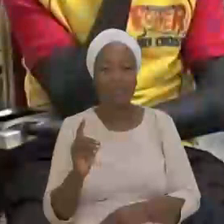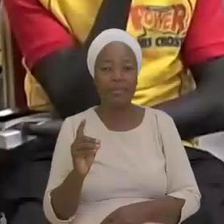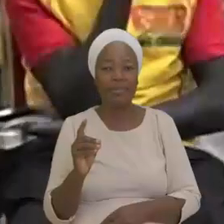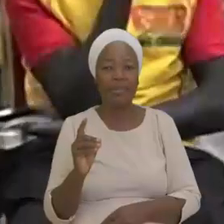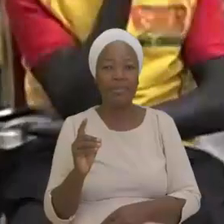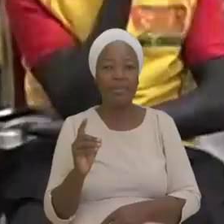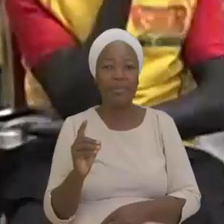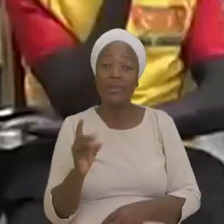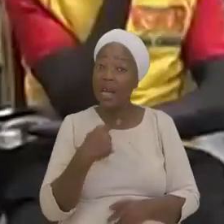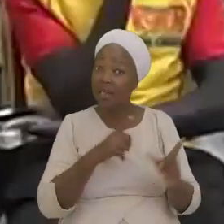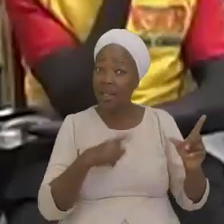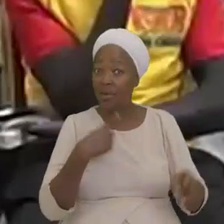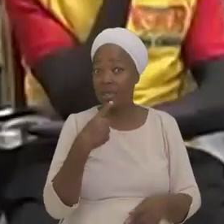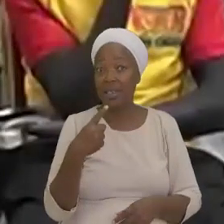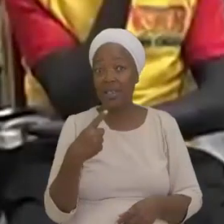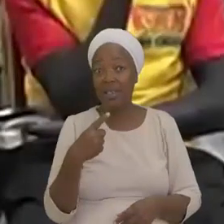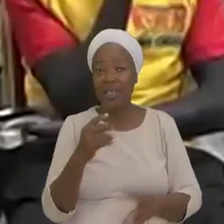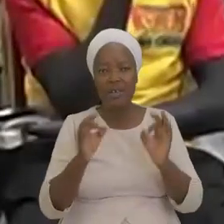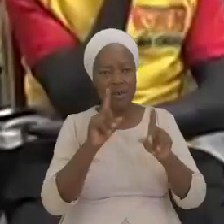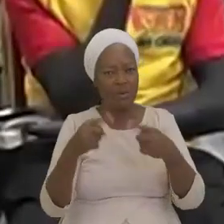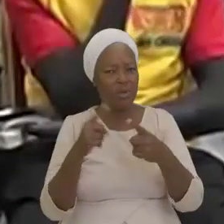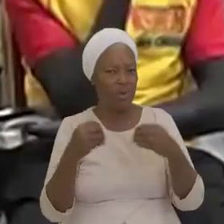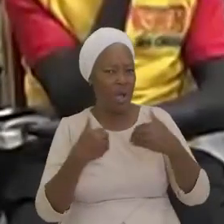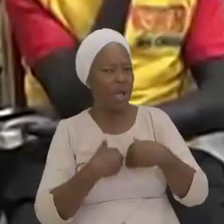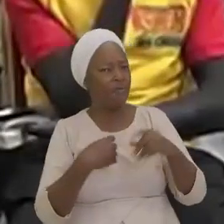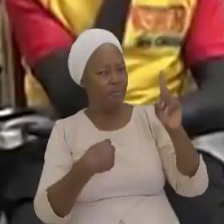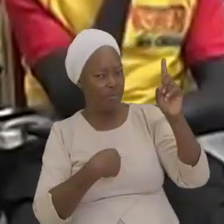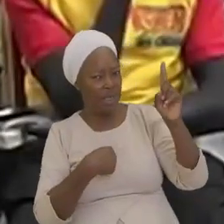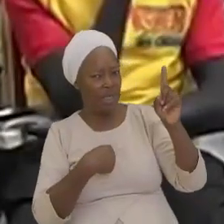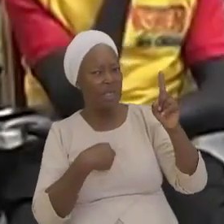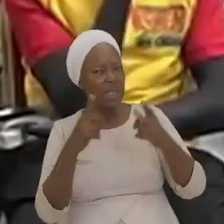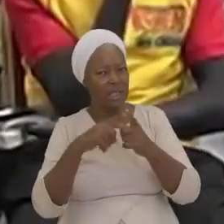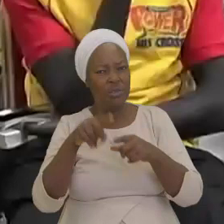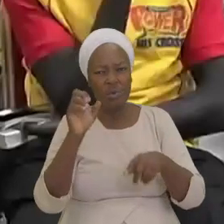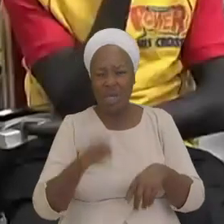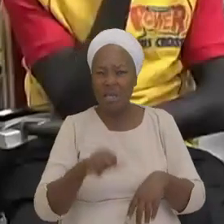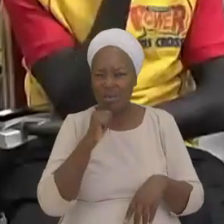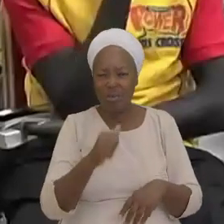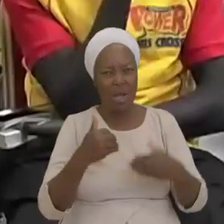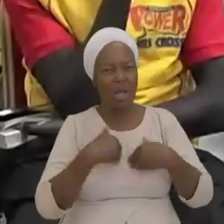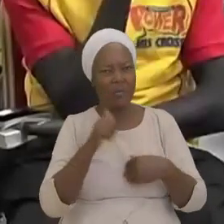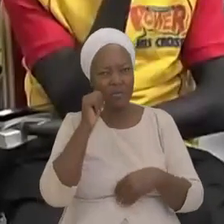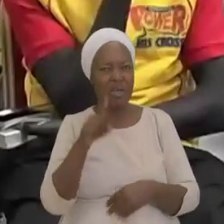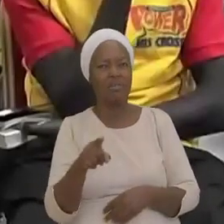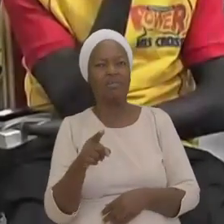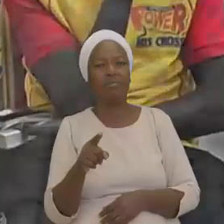And the Lord said, if you are going to have me, you cannot have her.